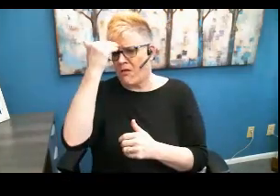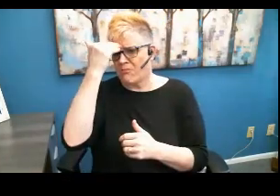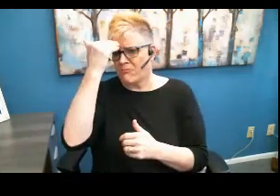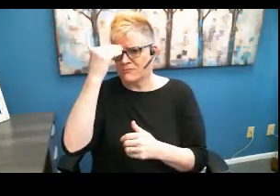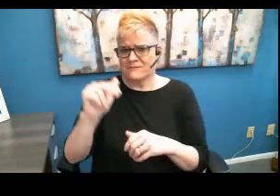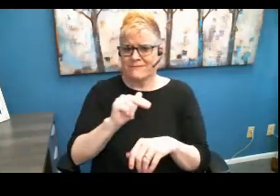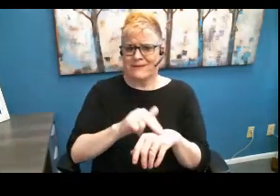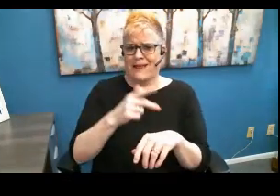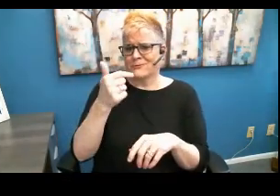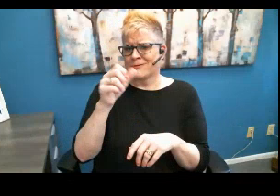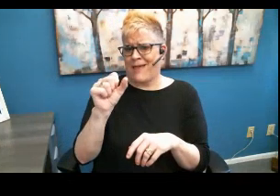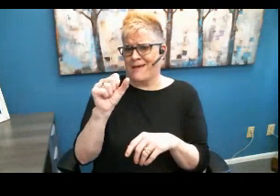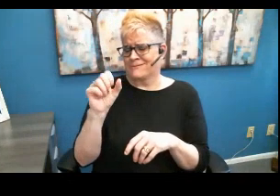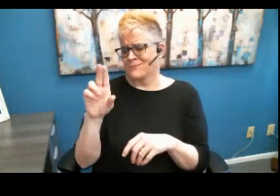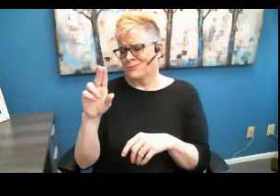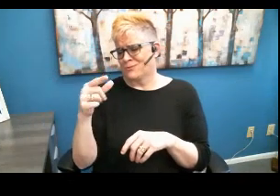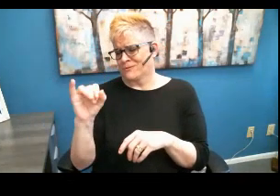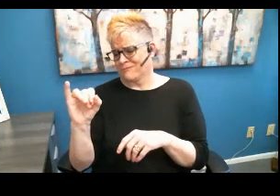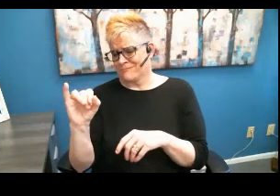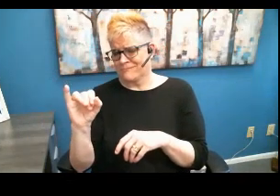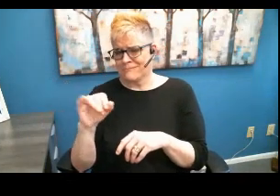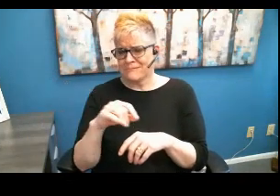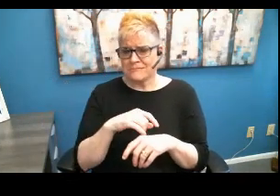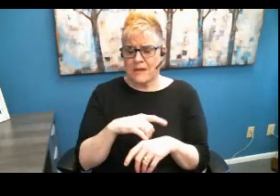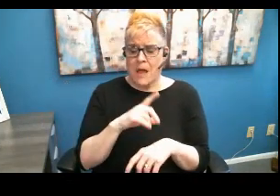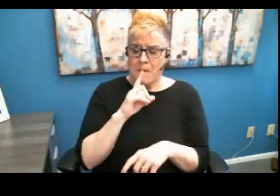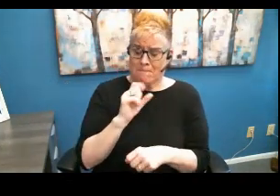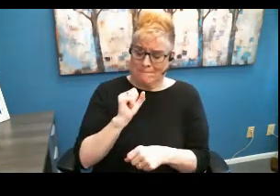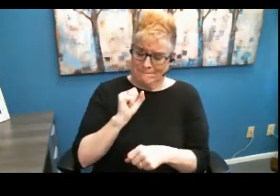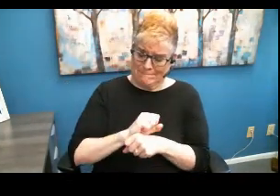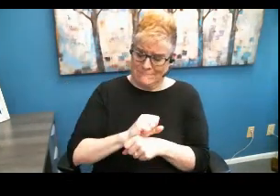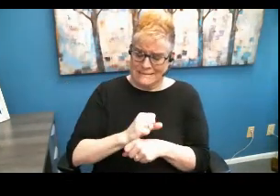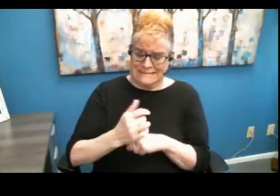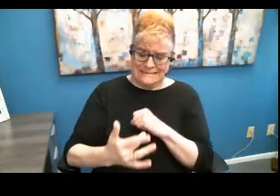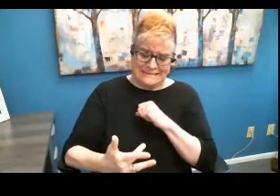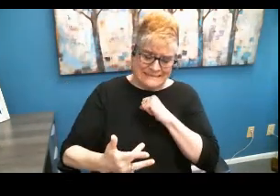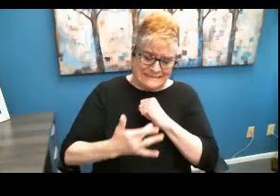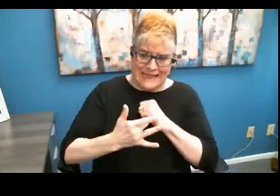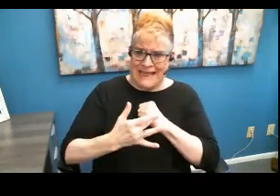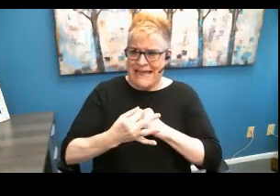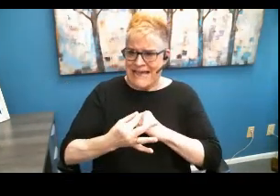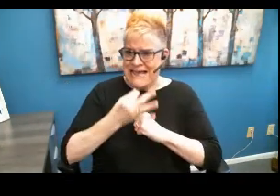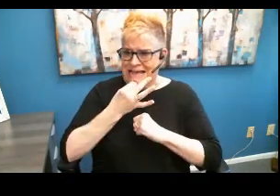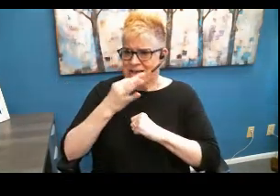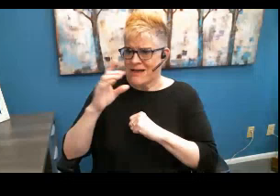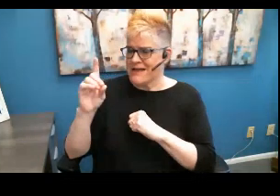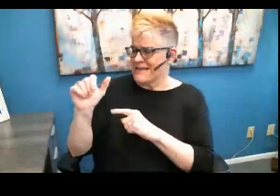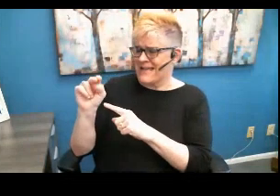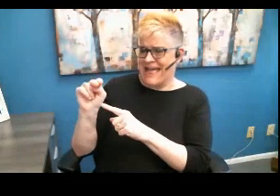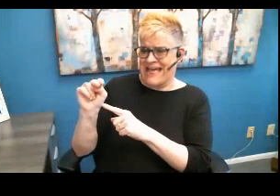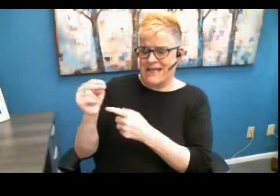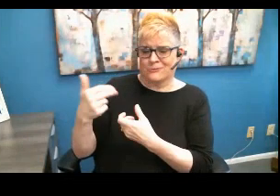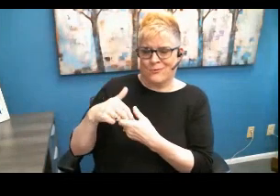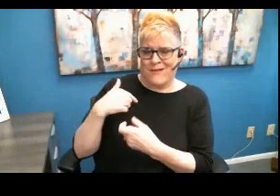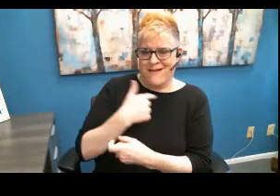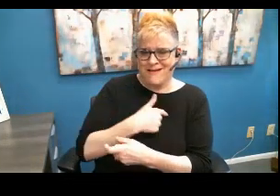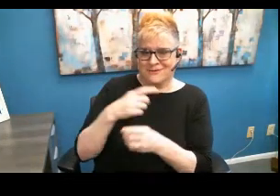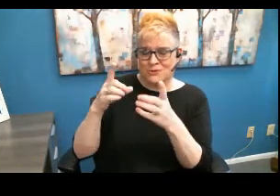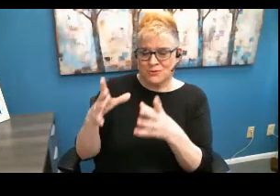natural gas and UGI. But the true technical expert, Dan Hegel, will be joining me today. He's our Director